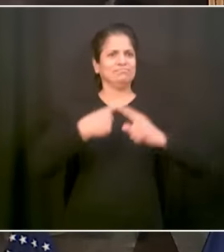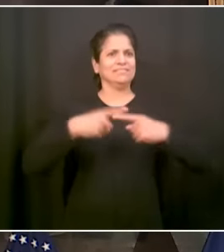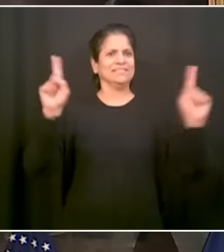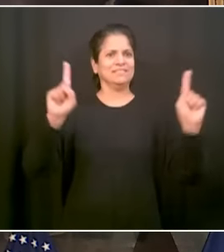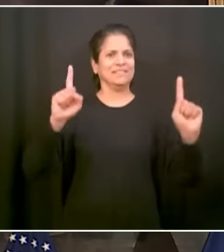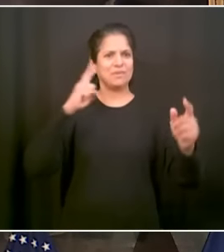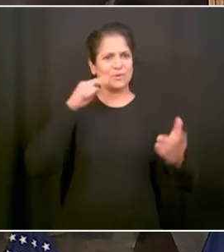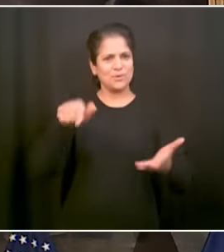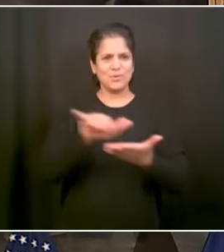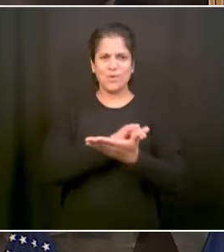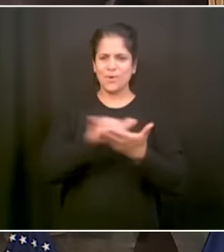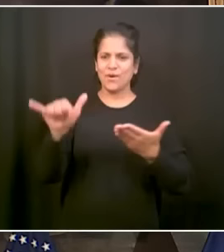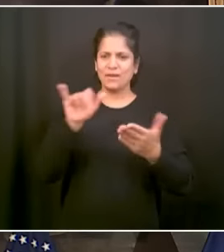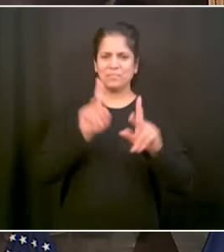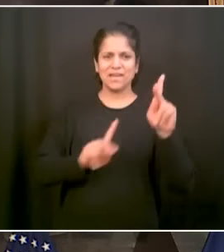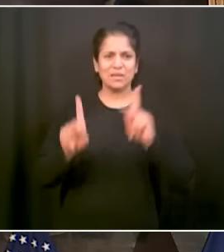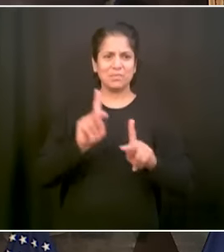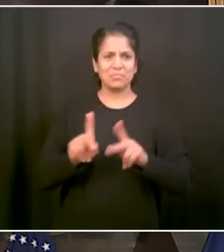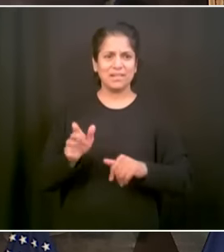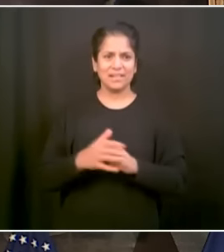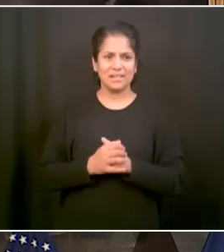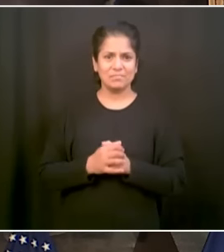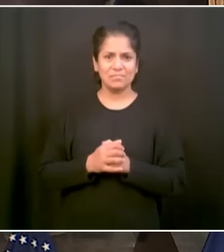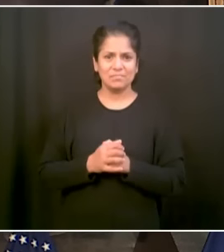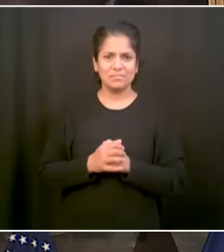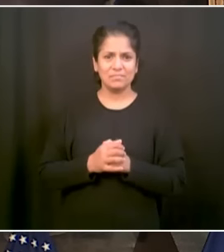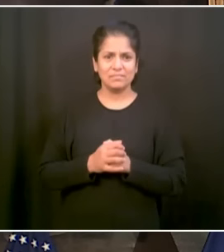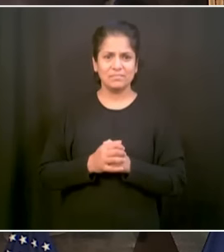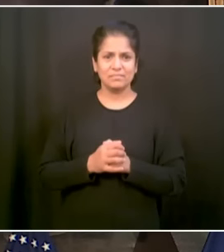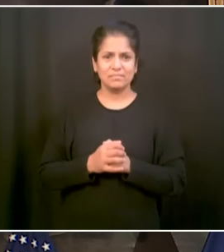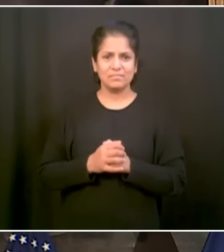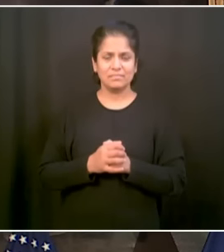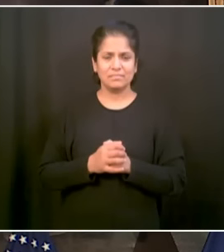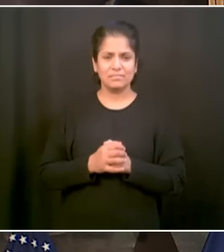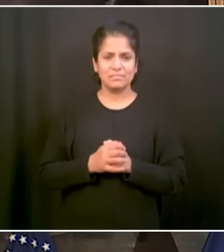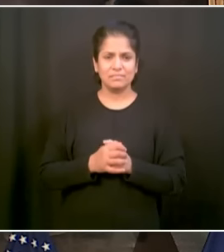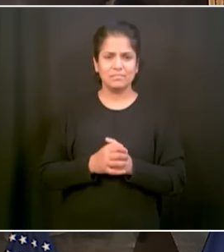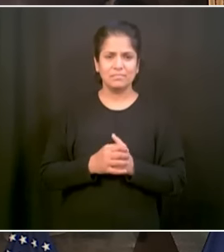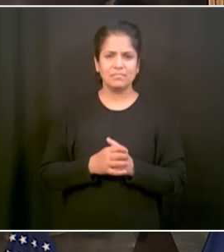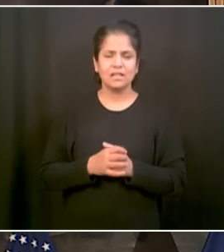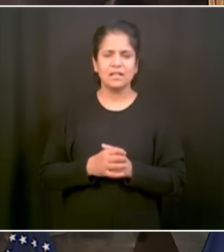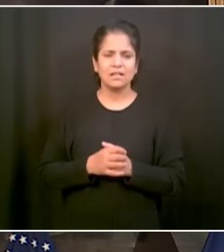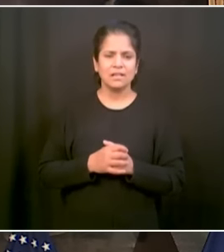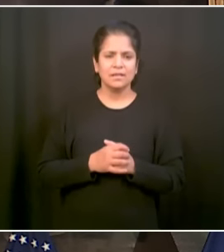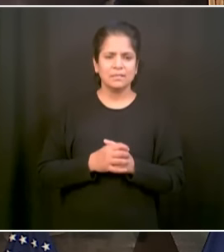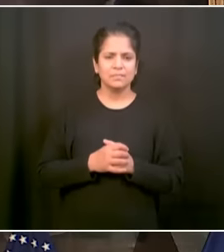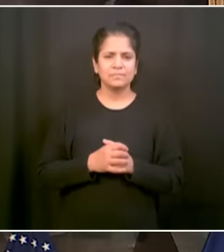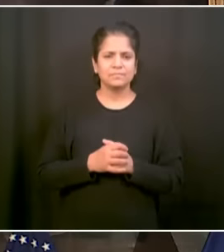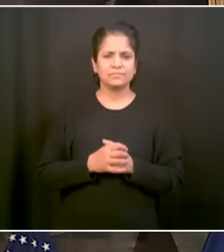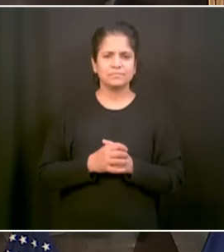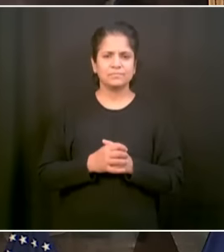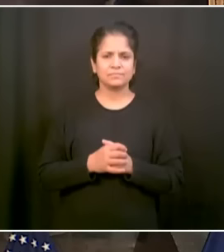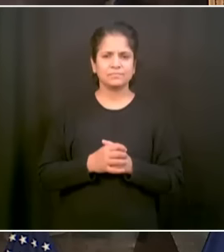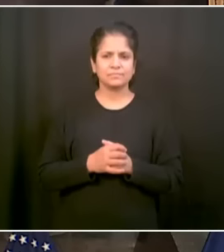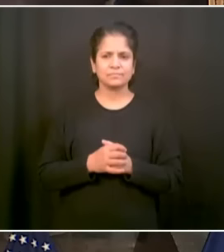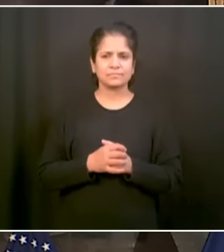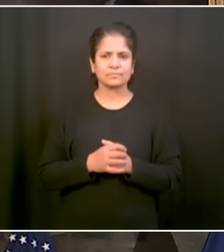Yeah, hey, Mr. Mayor. Hey, Max, how's it going? Good. You've left Hochul, Andrew Stewart Cousins,